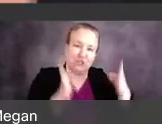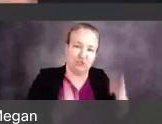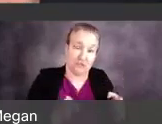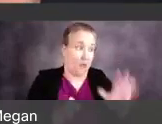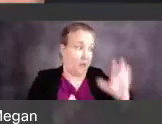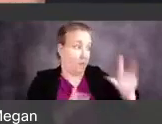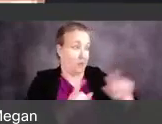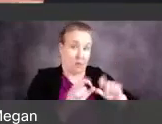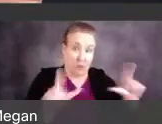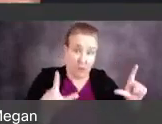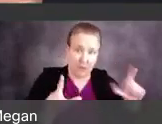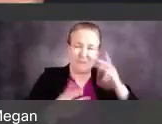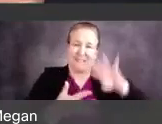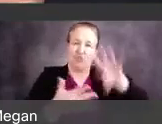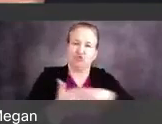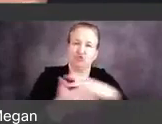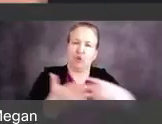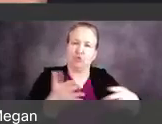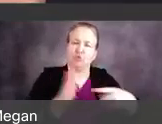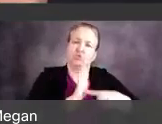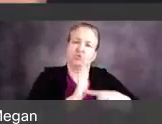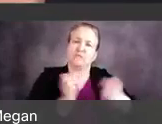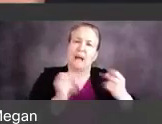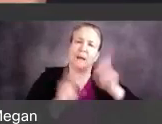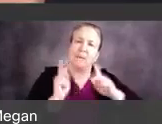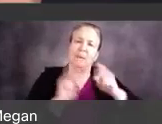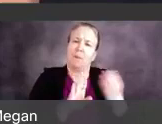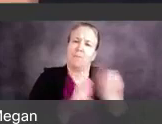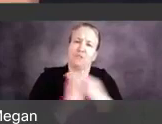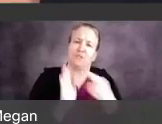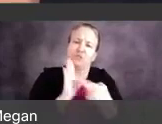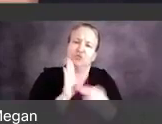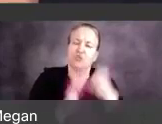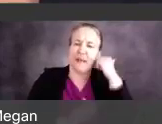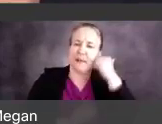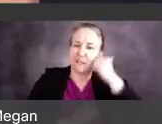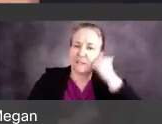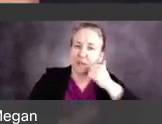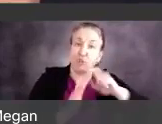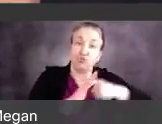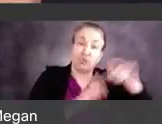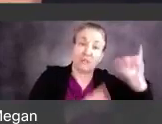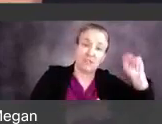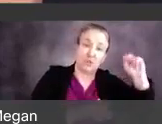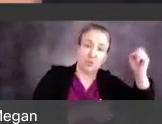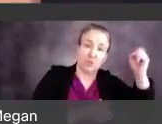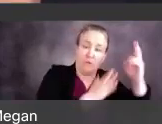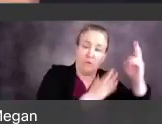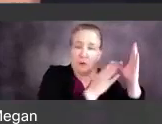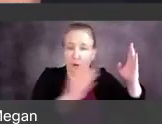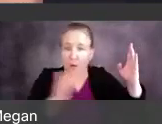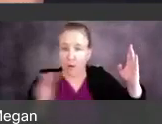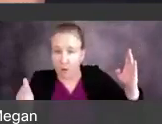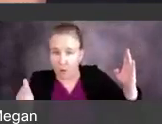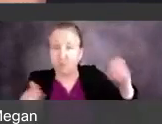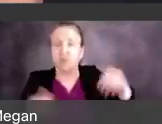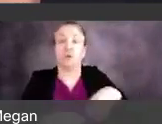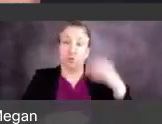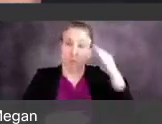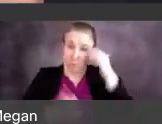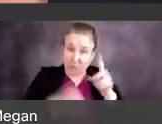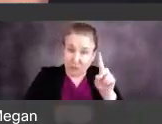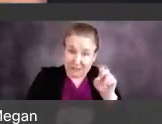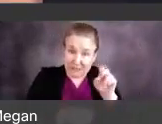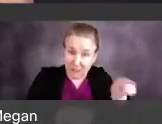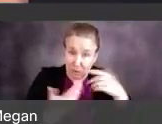that lists how many individuals pre-registered each day beginning January the 12th. If you know the date you